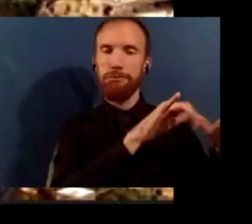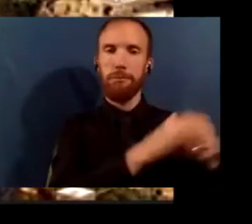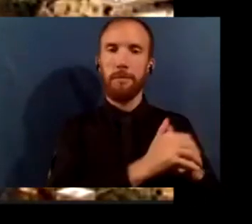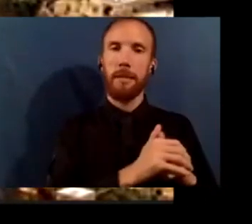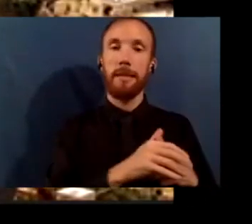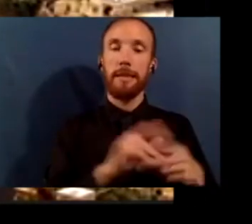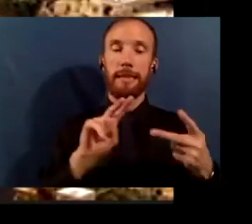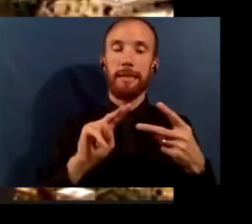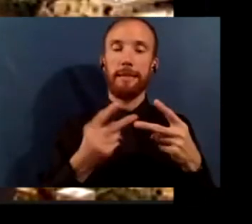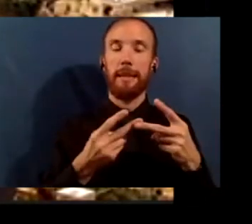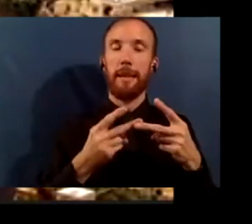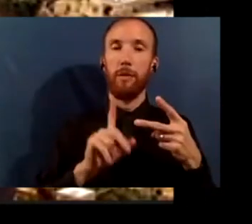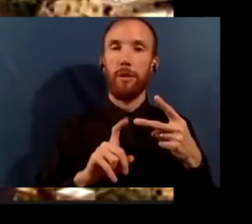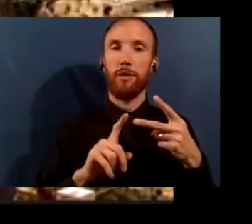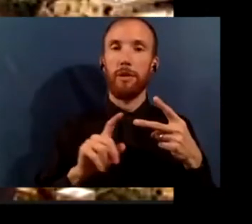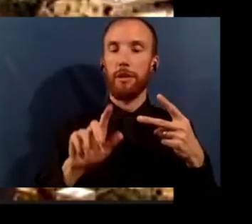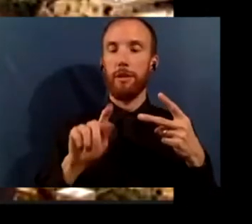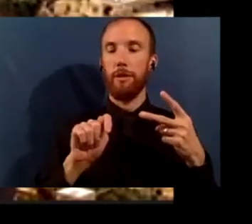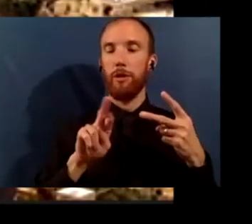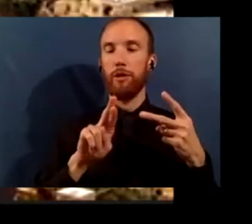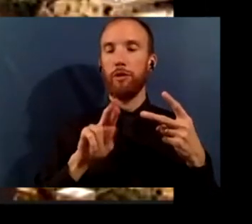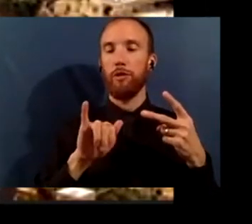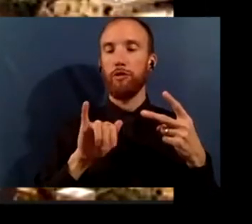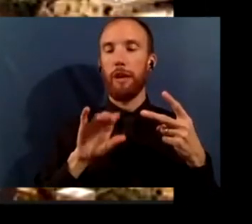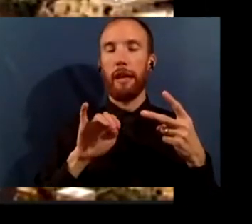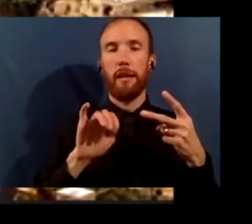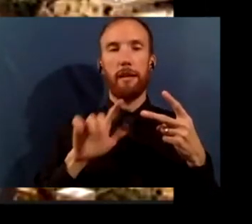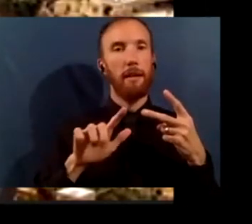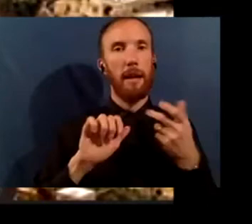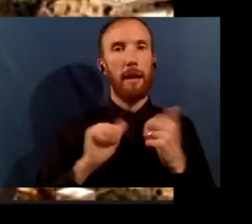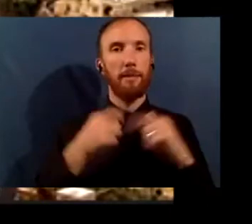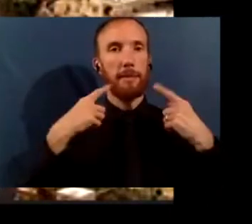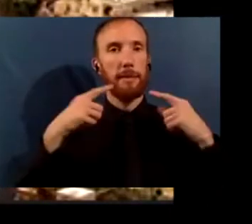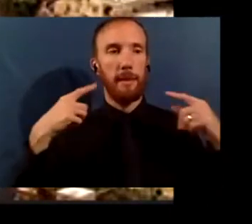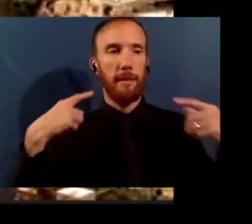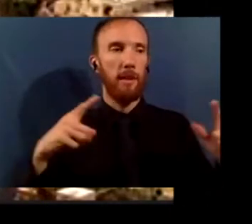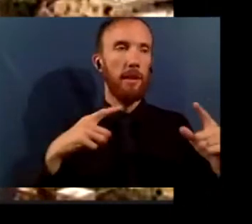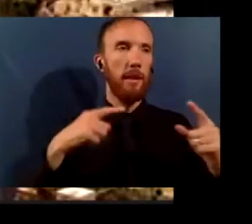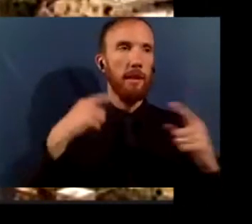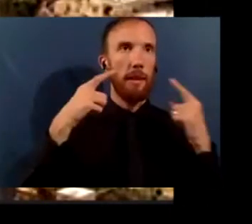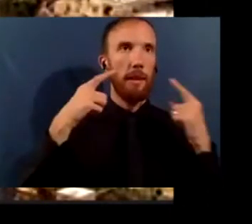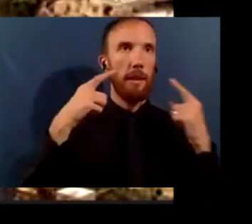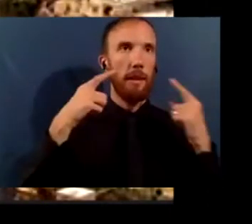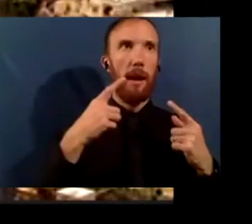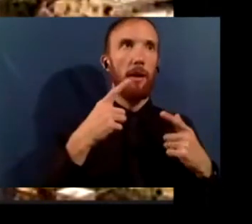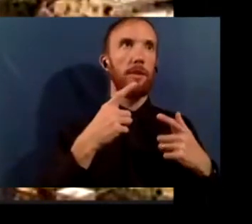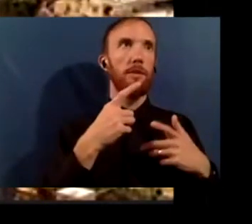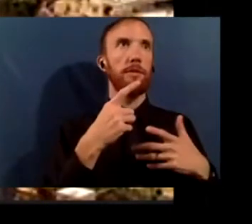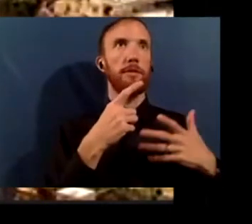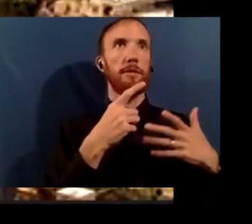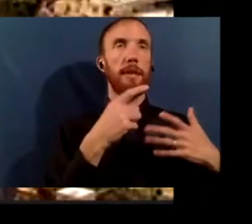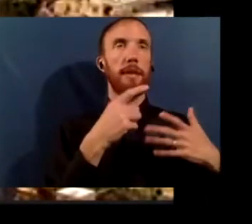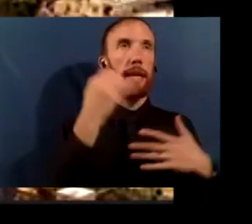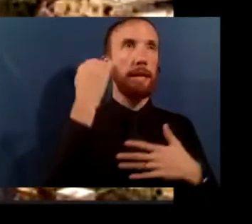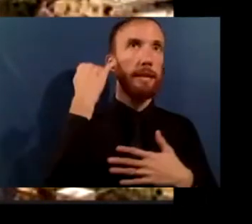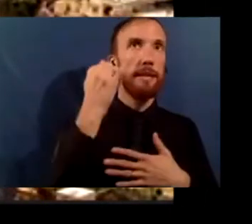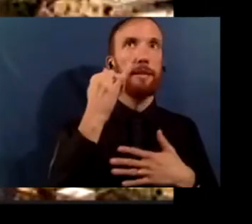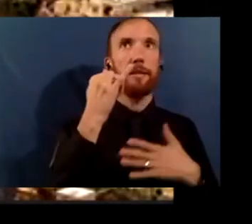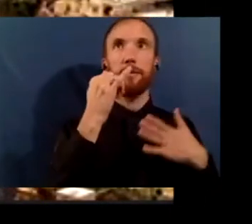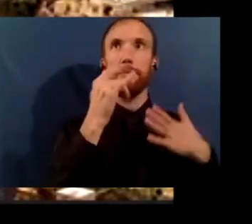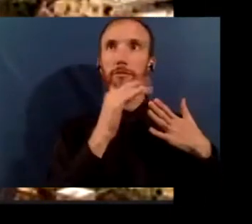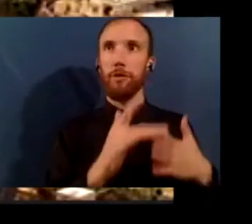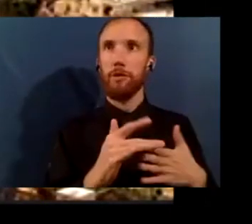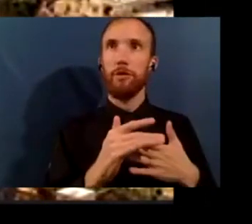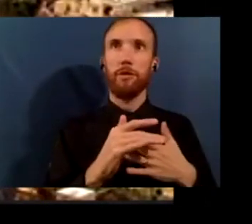Tricontinental and how it's been effective in connecting ideas and practices of social movements and bringing them to a broader audience. If the Academy